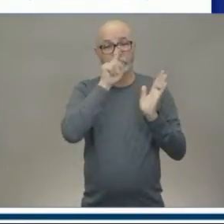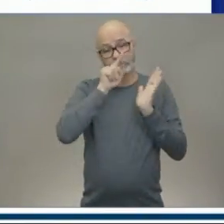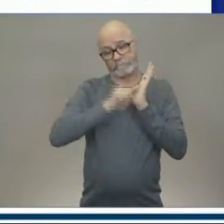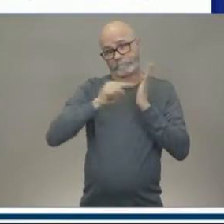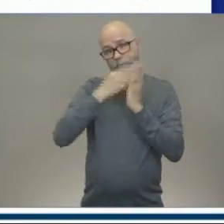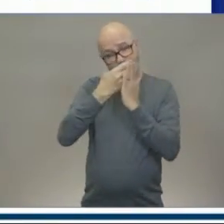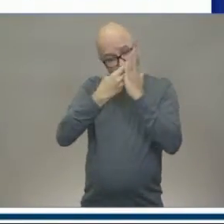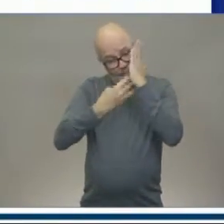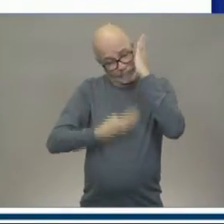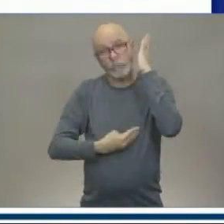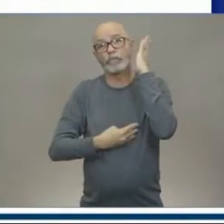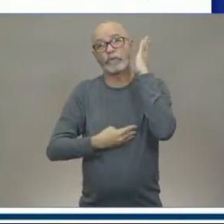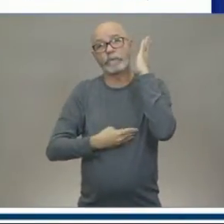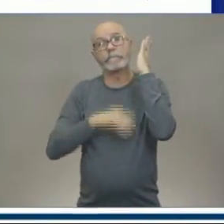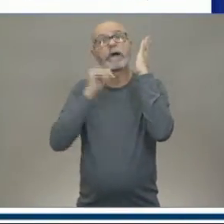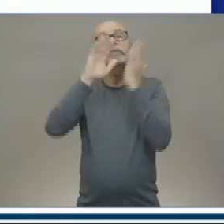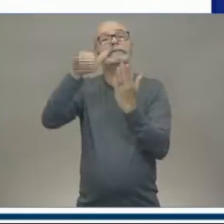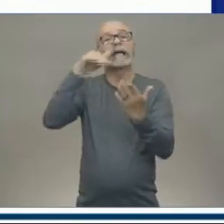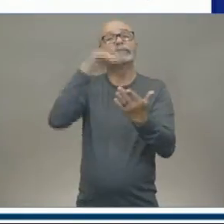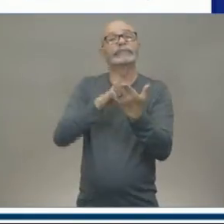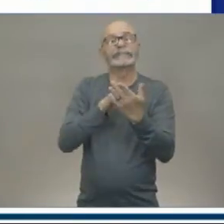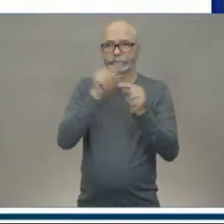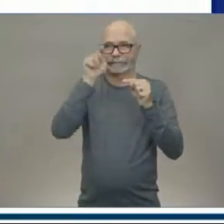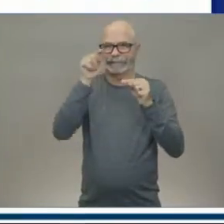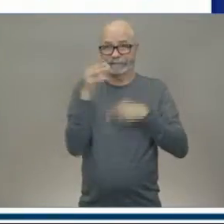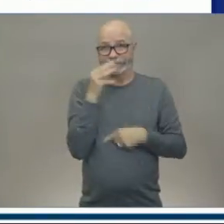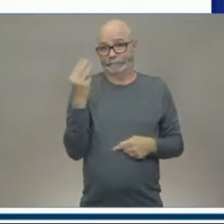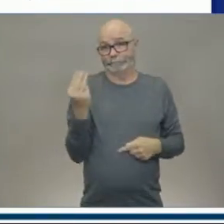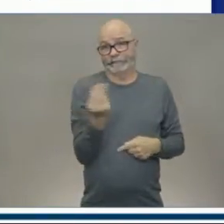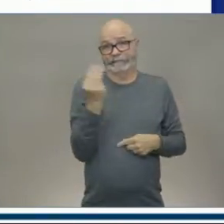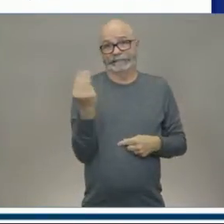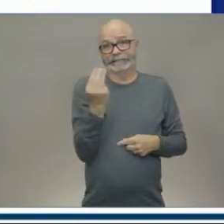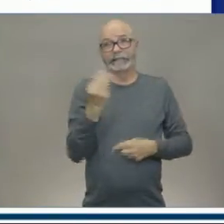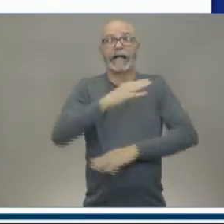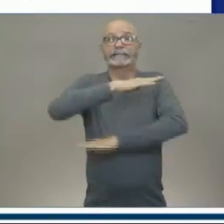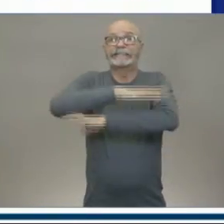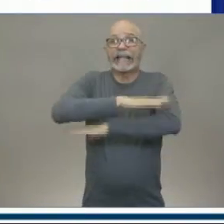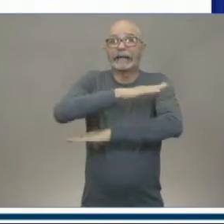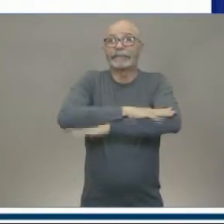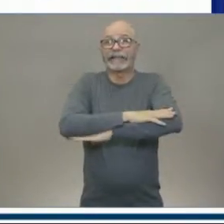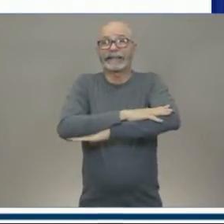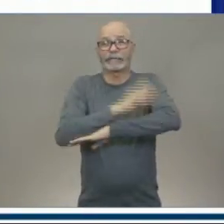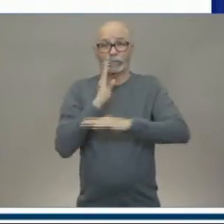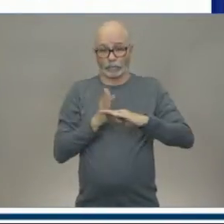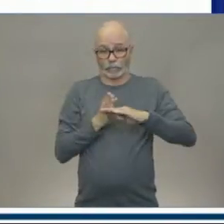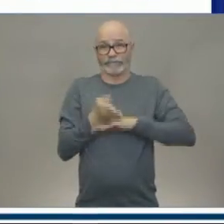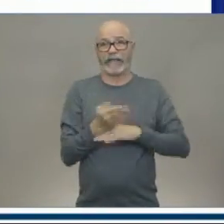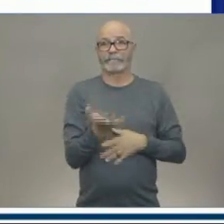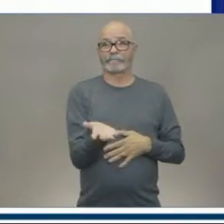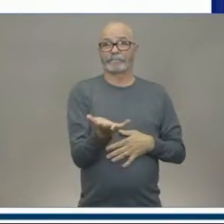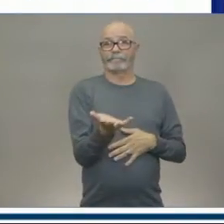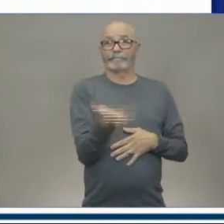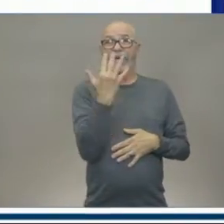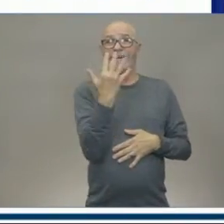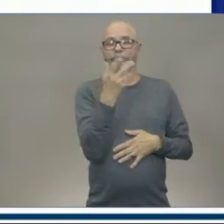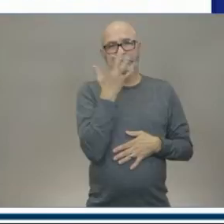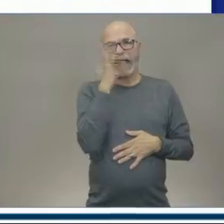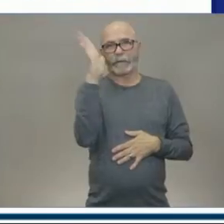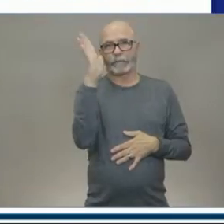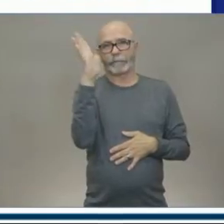not be able to sit at a table with more than 5 people. The employees are there to serve you, not police